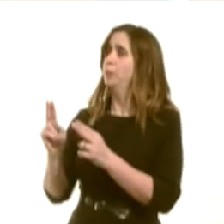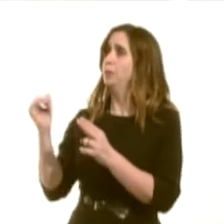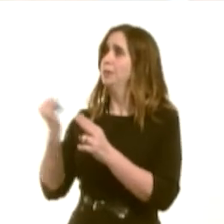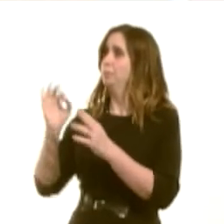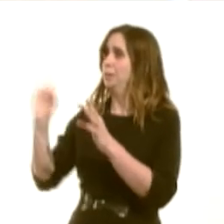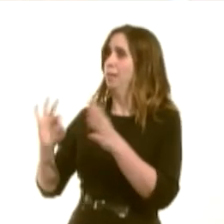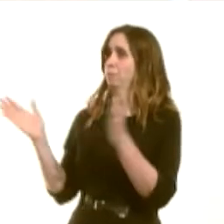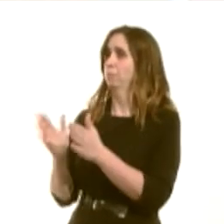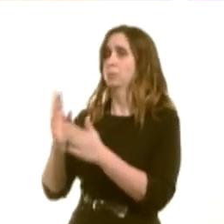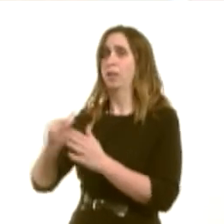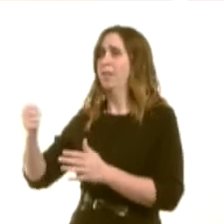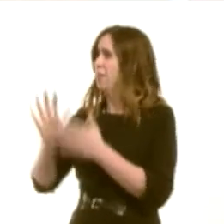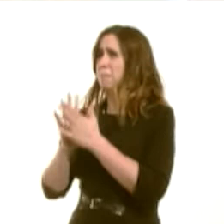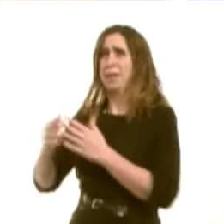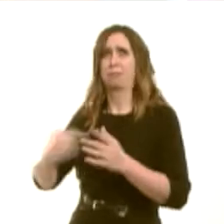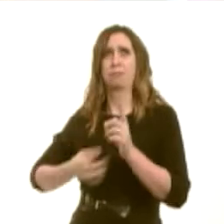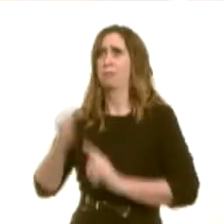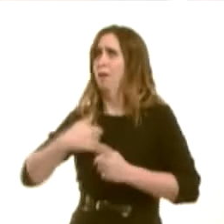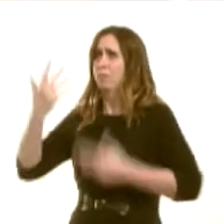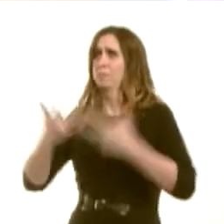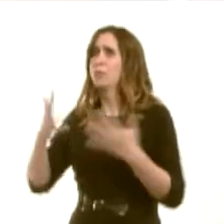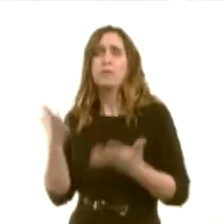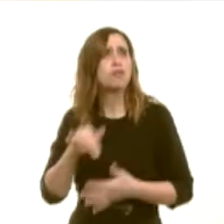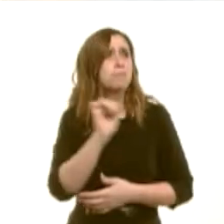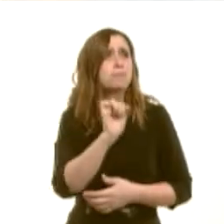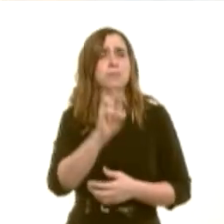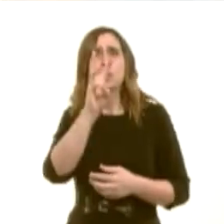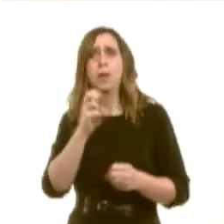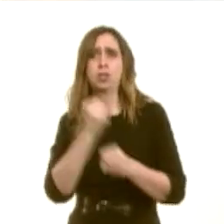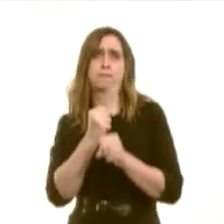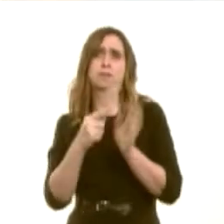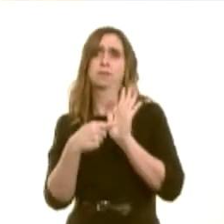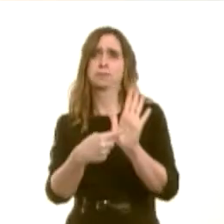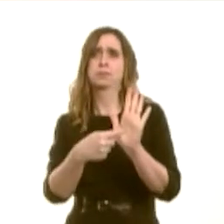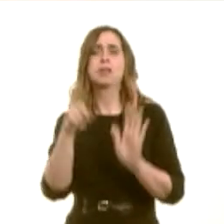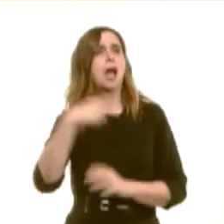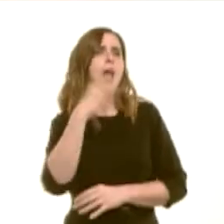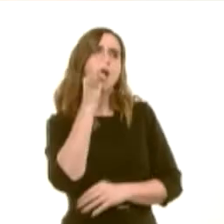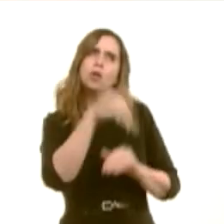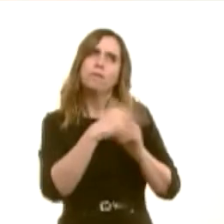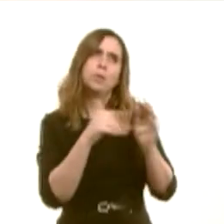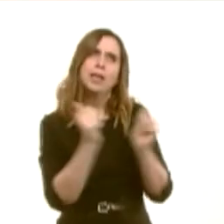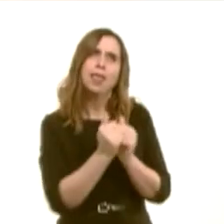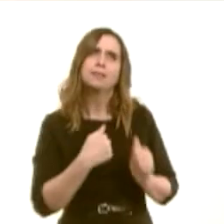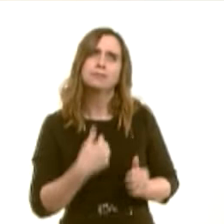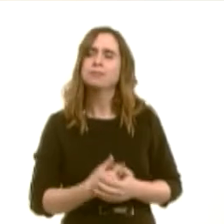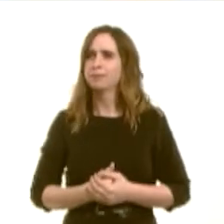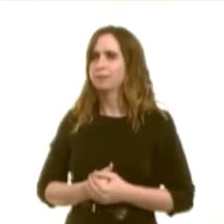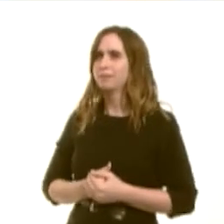say, I don't know where his figures are from. These are the official figures, and it shows the Welsh Government delivering. Weekends. Christine